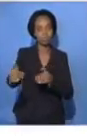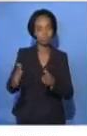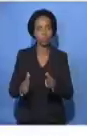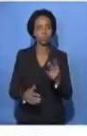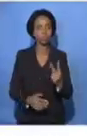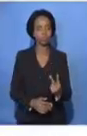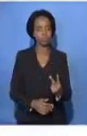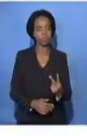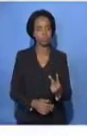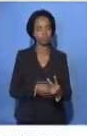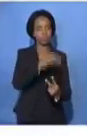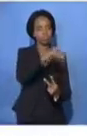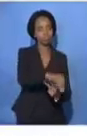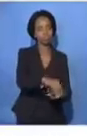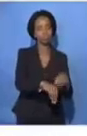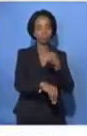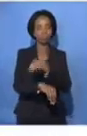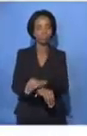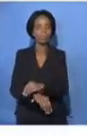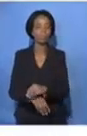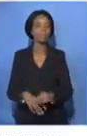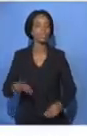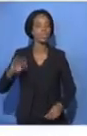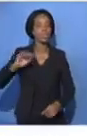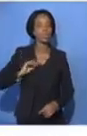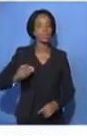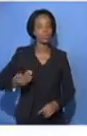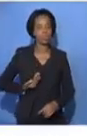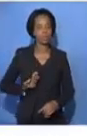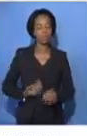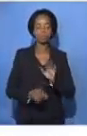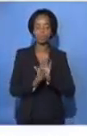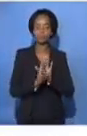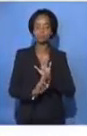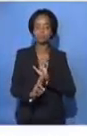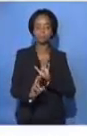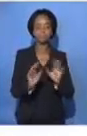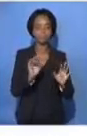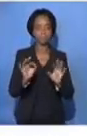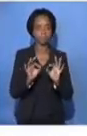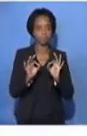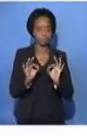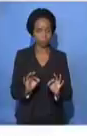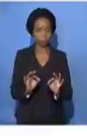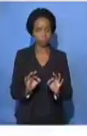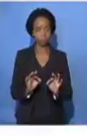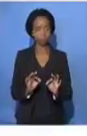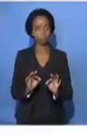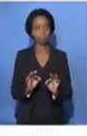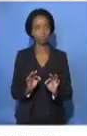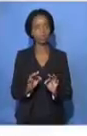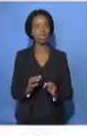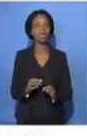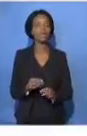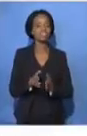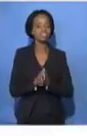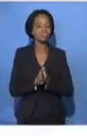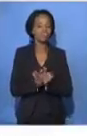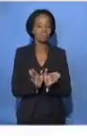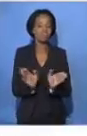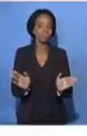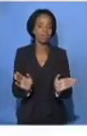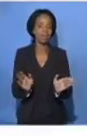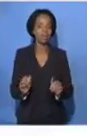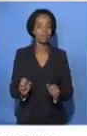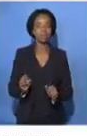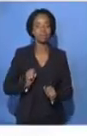Women were well represented in the complement of polling staff. In general,